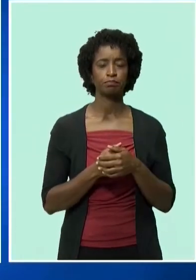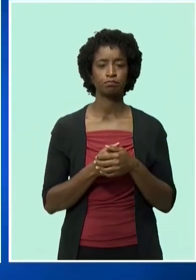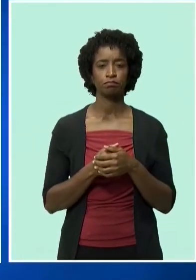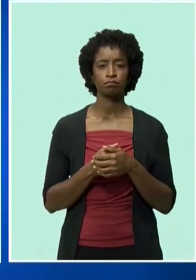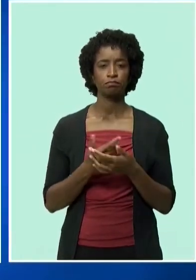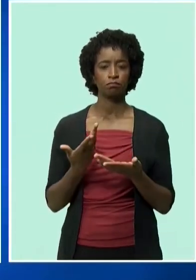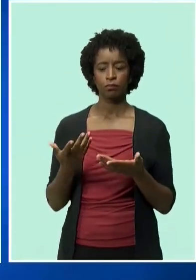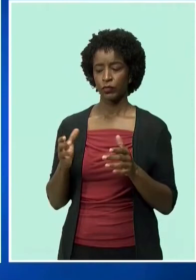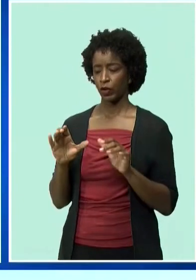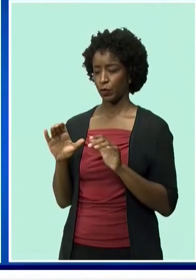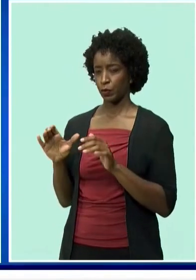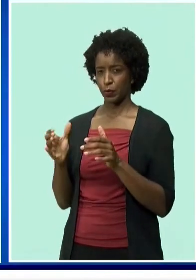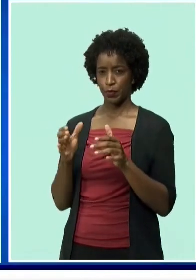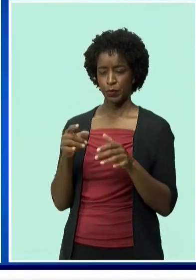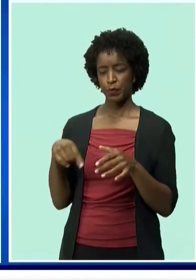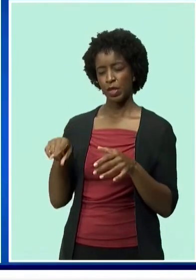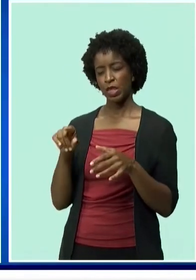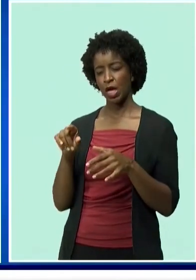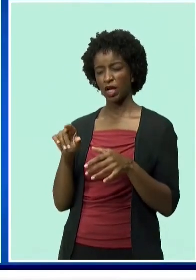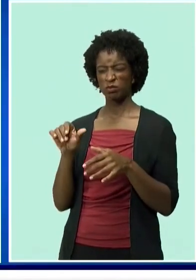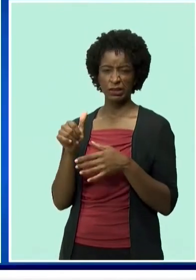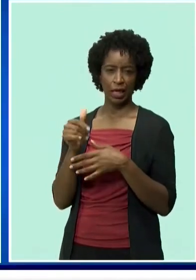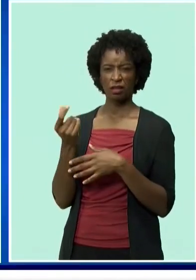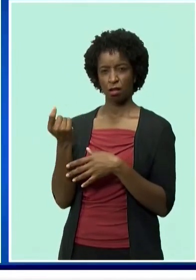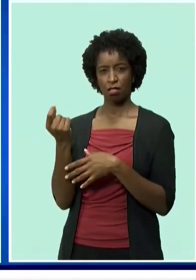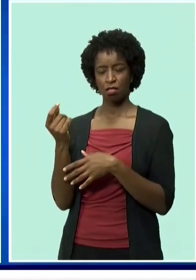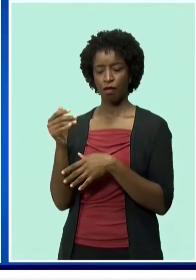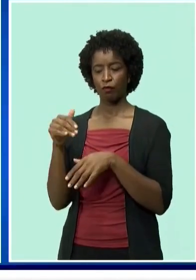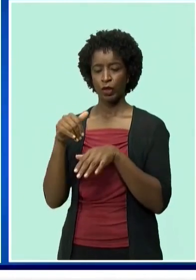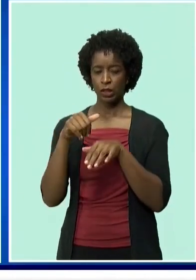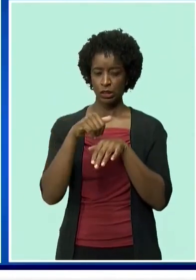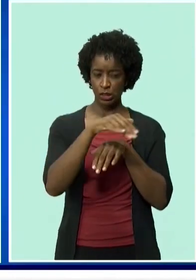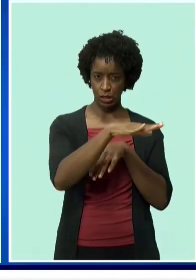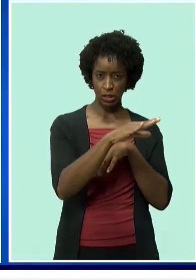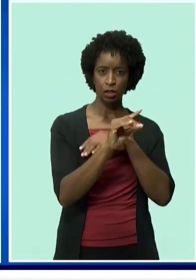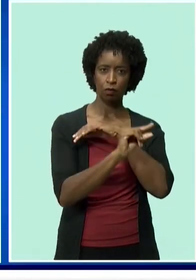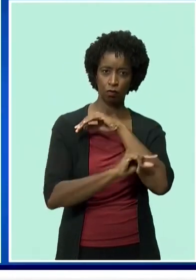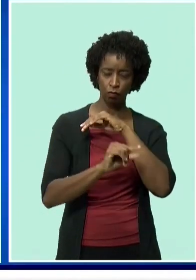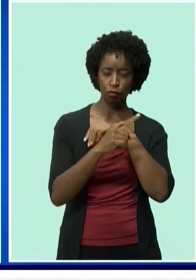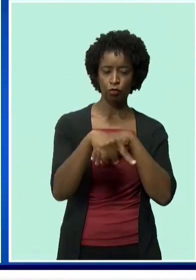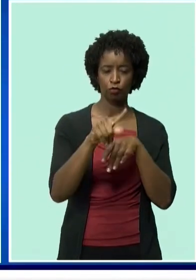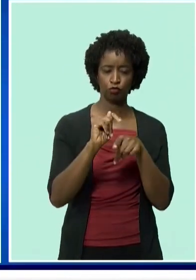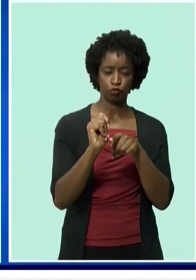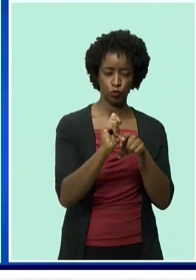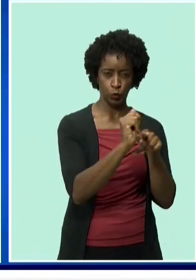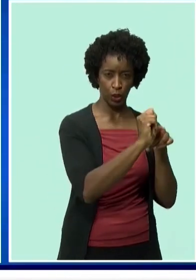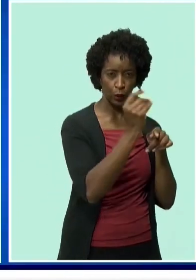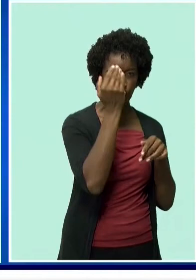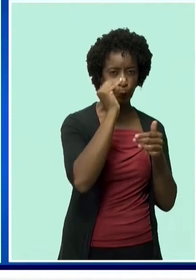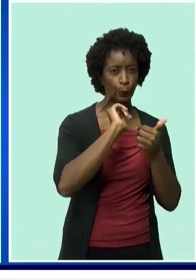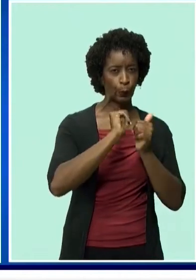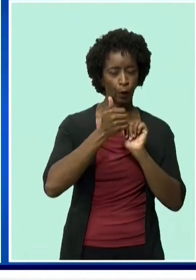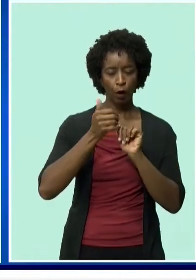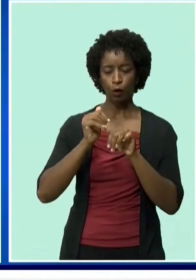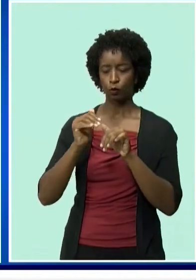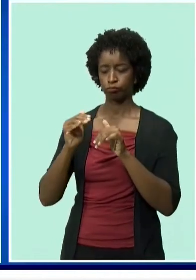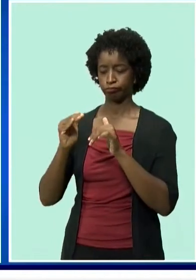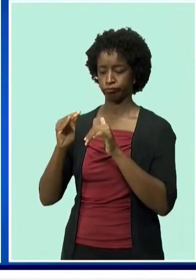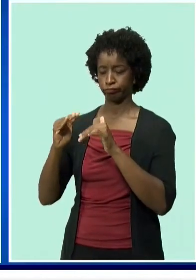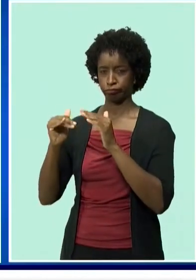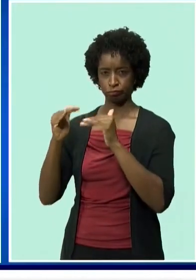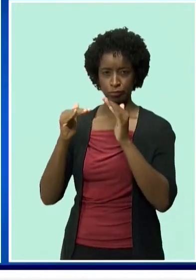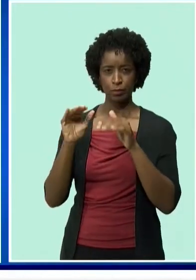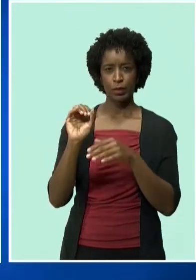think there were about 10 or 11 persons to train to set up these shade houses. And we are also going to do